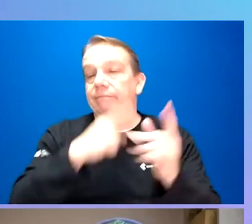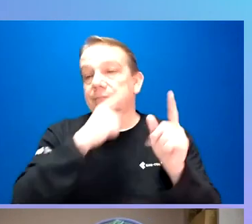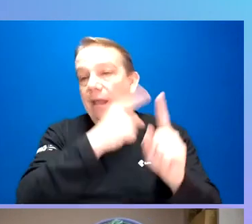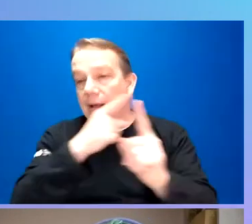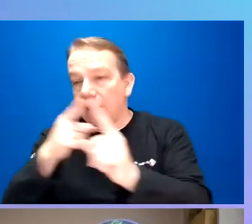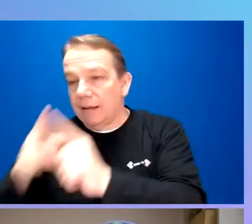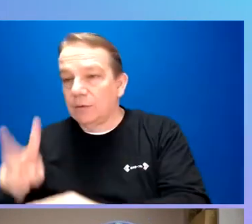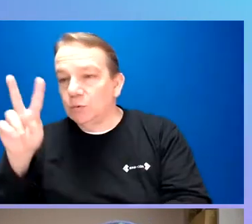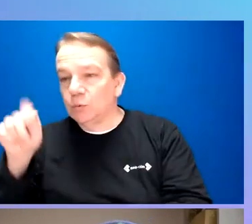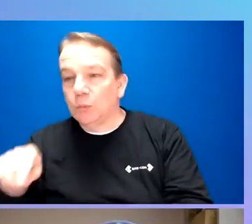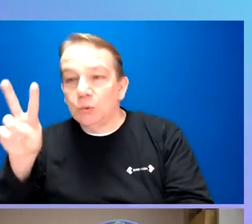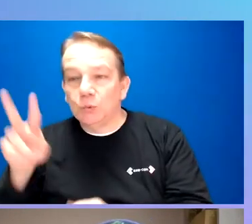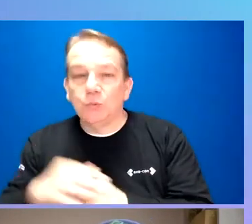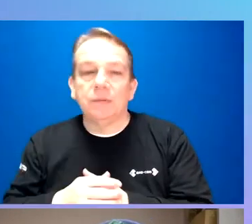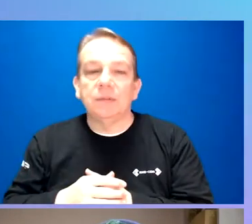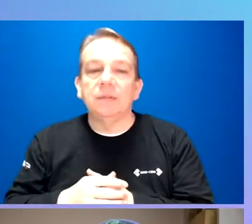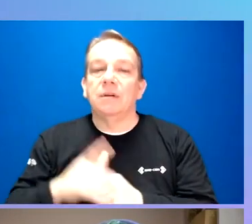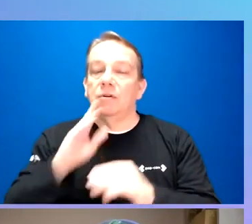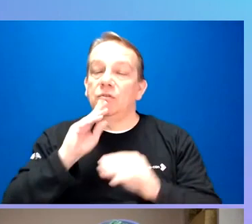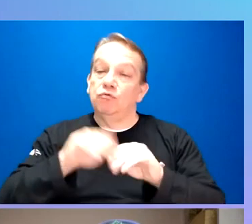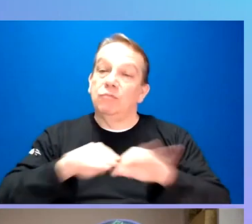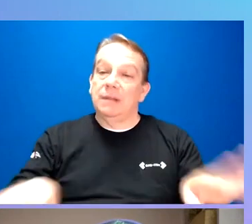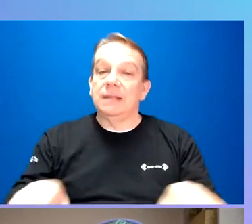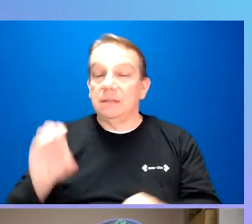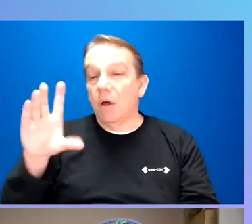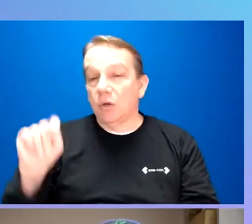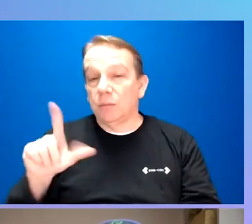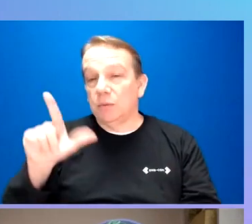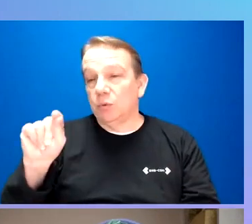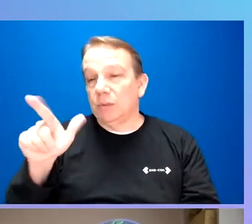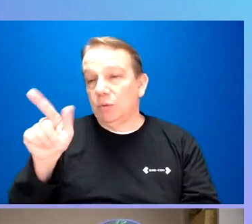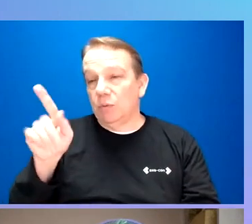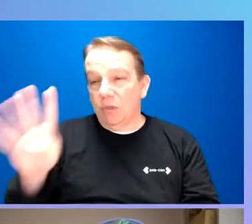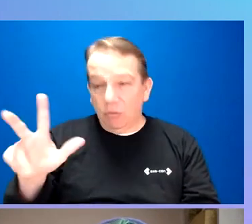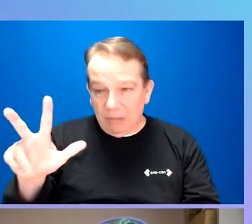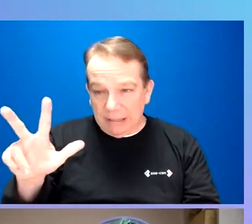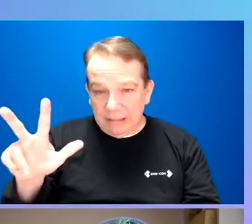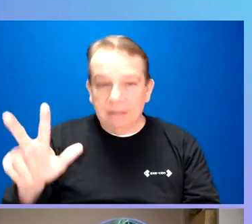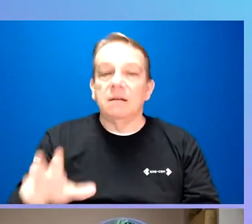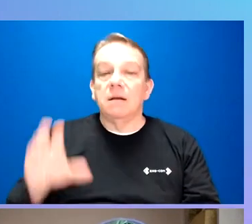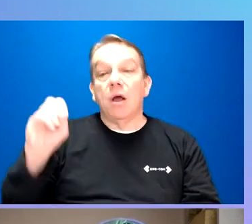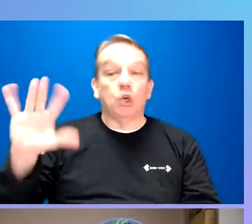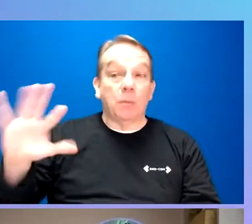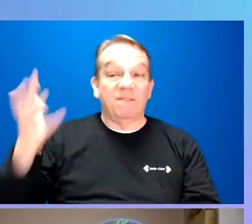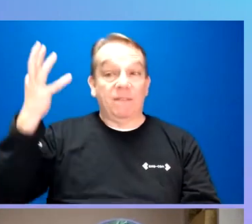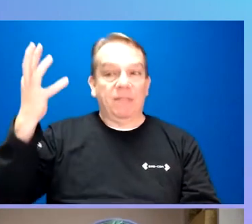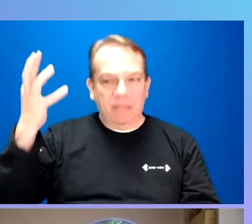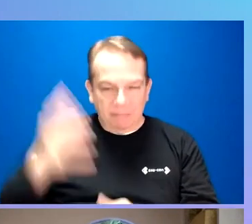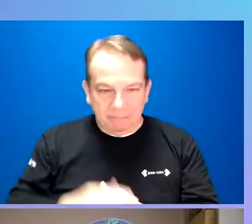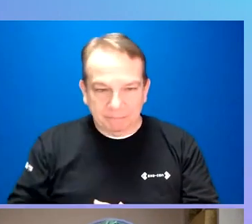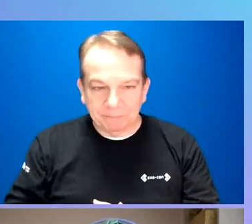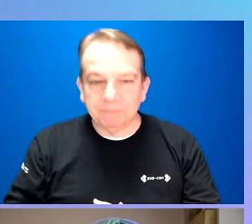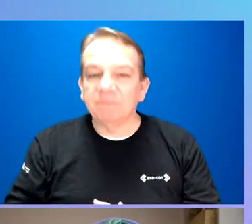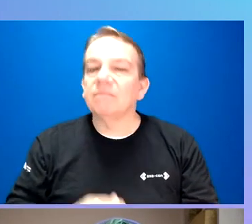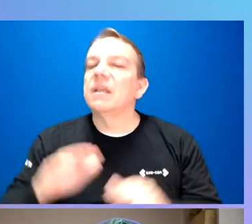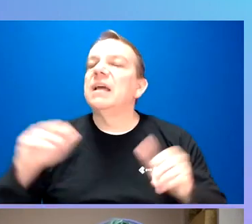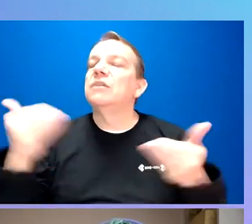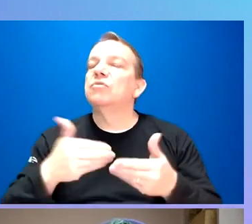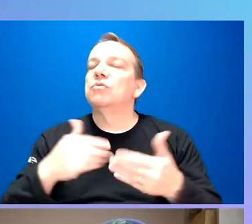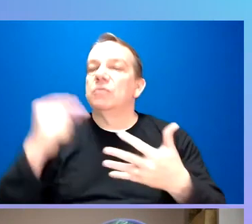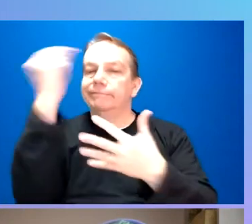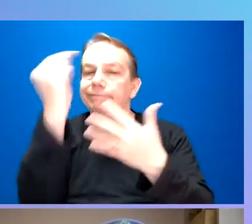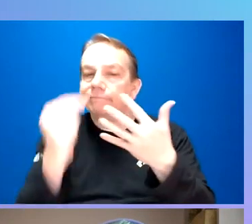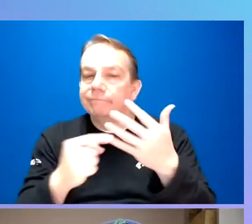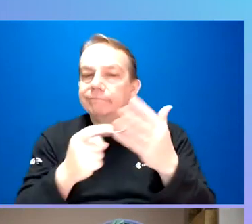WCAG 2.2, this was released in October of 2023, October 5th to be exact. And the goal was to introduce criteria